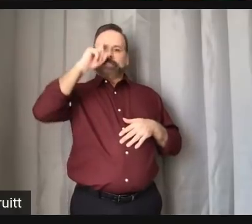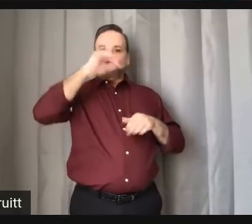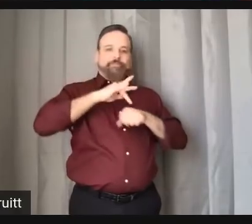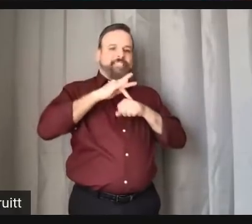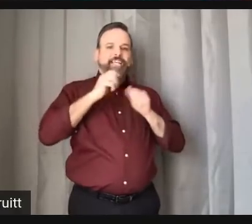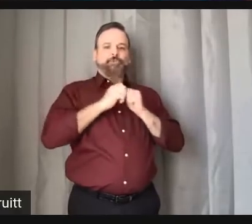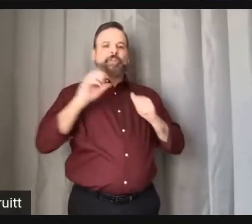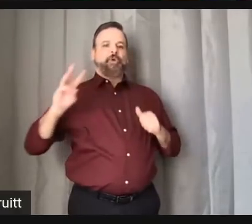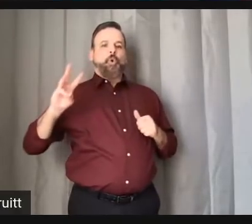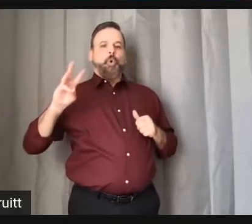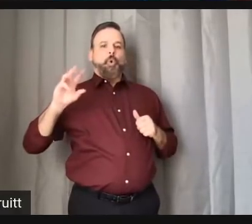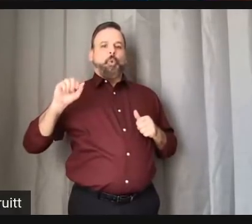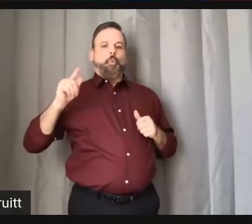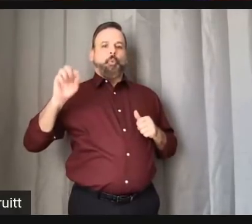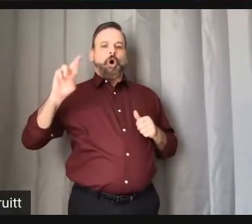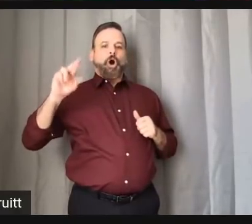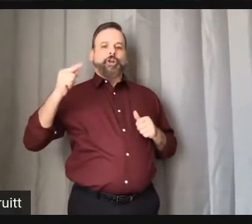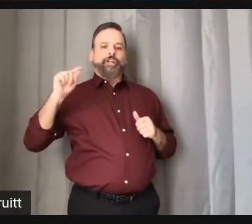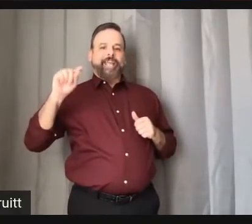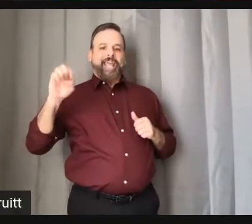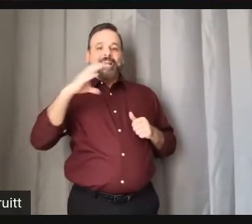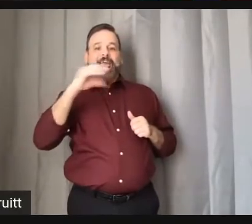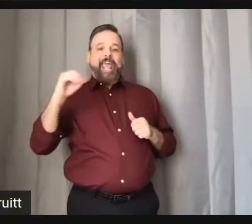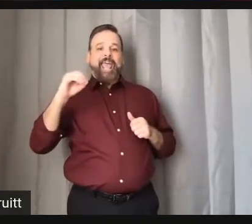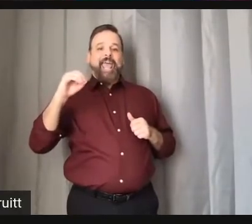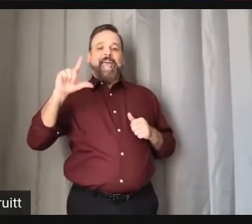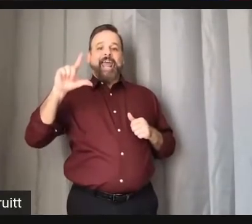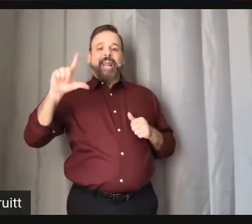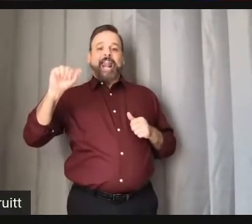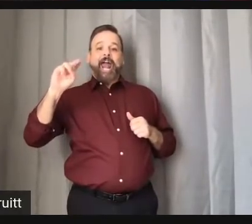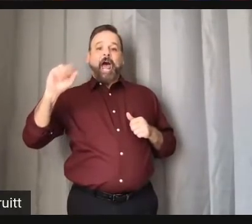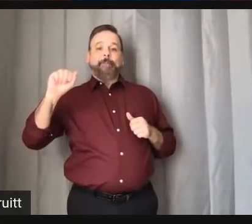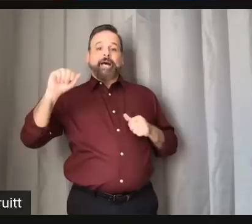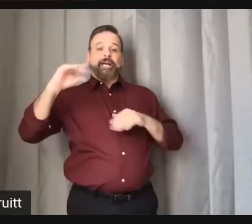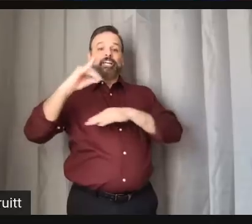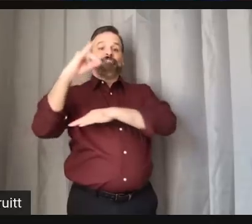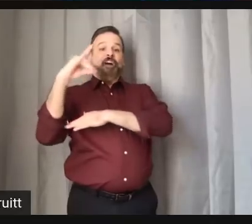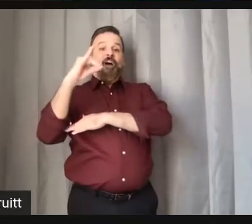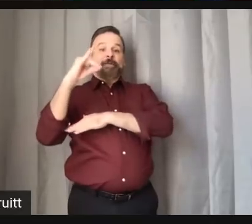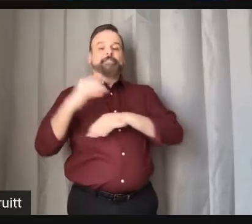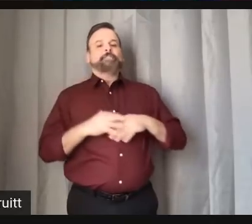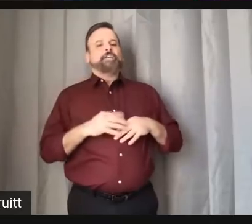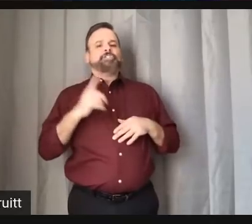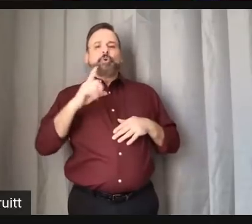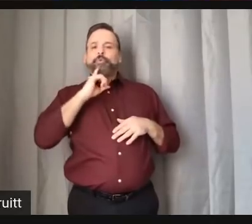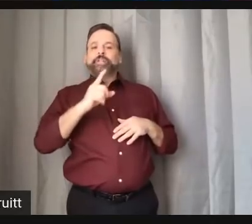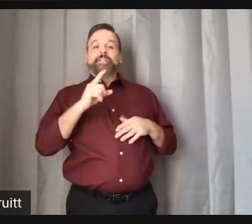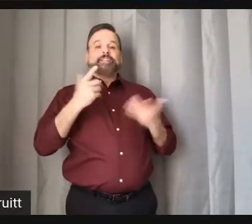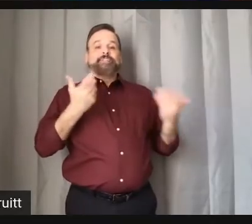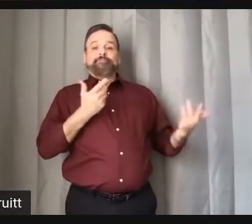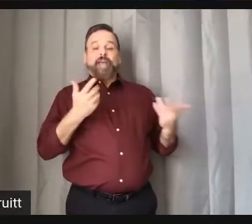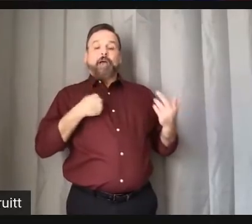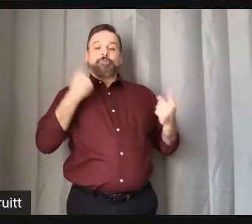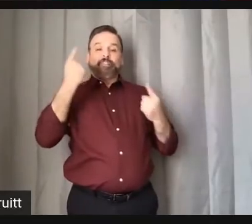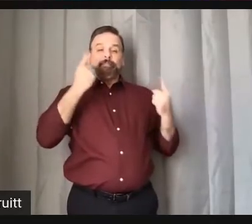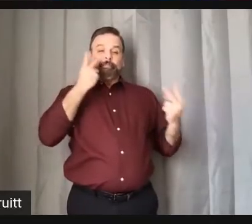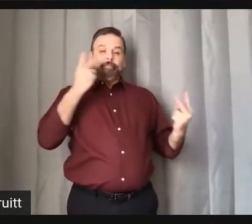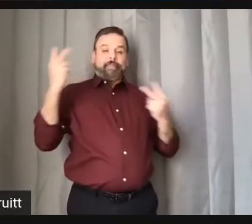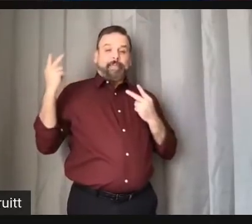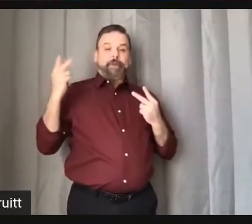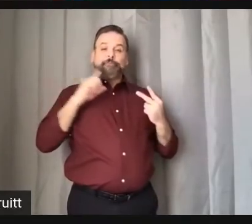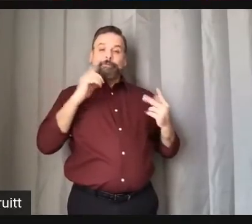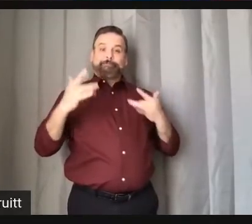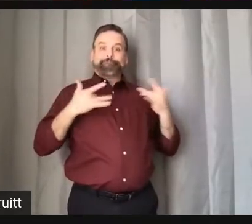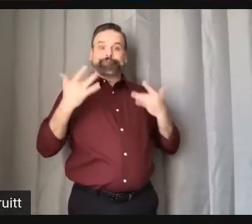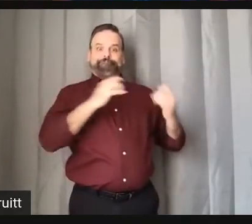Watergate, you know, and llamas. So all that to say is, I was also just thinking of like the very energetic